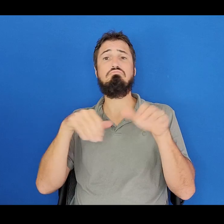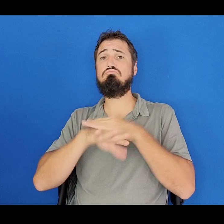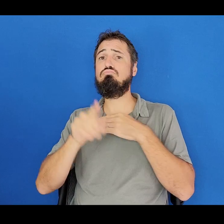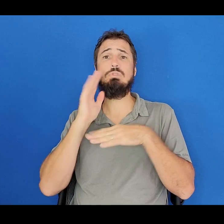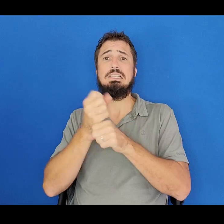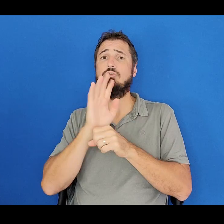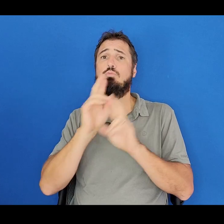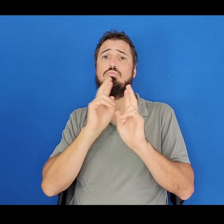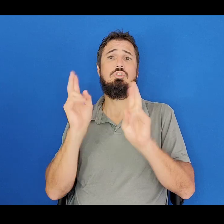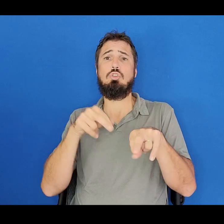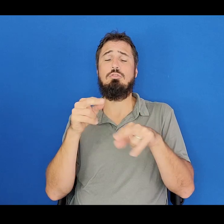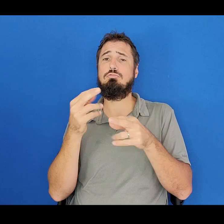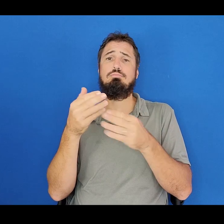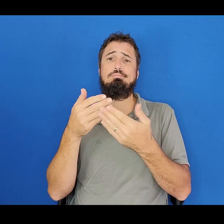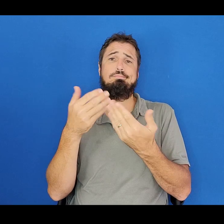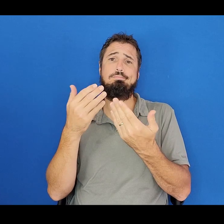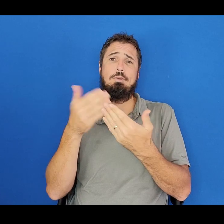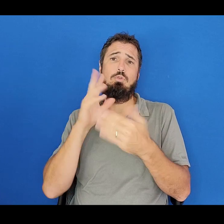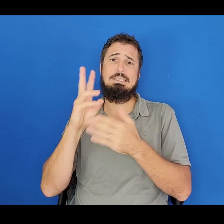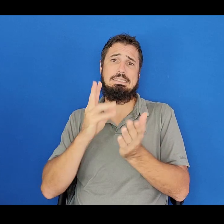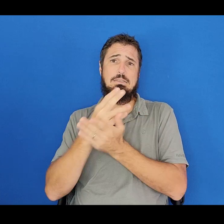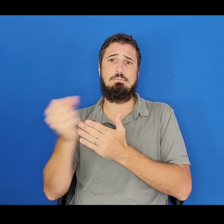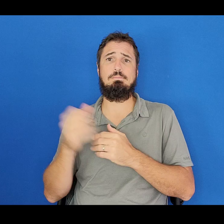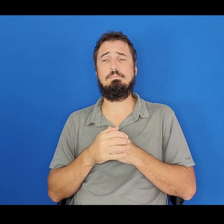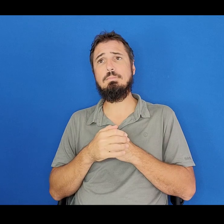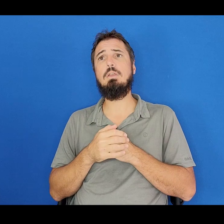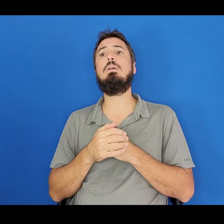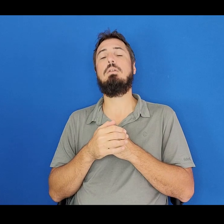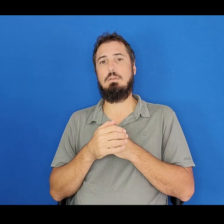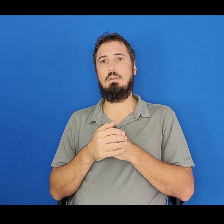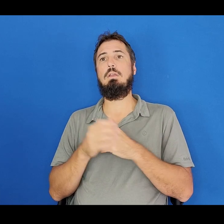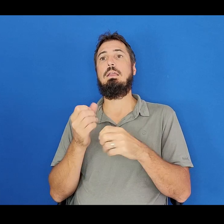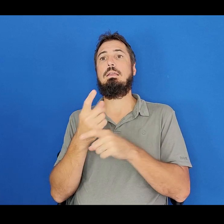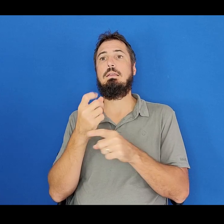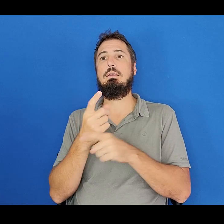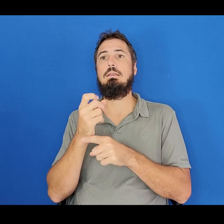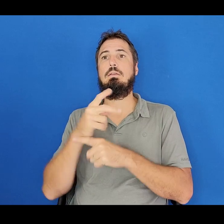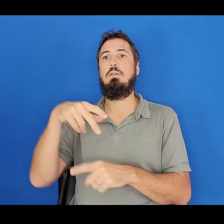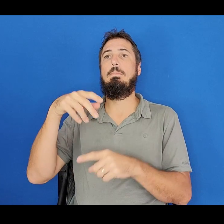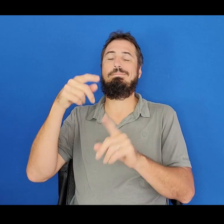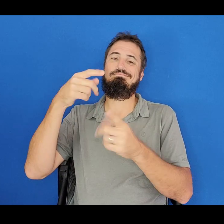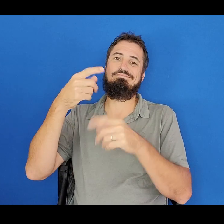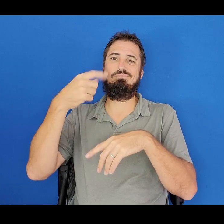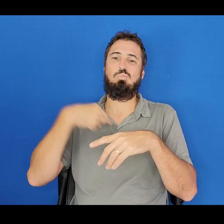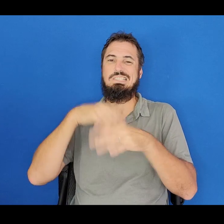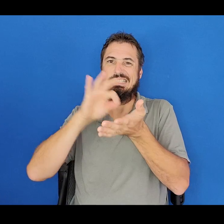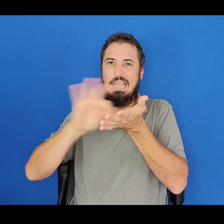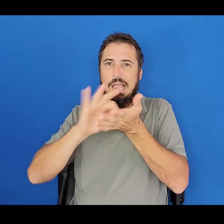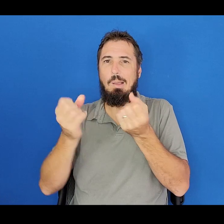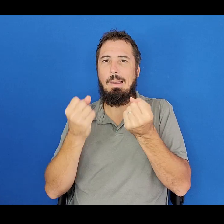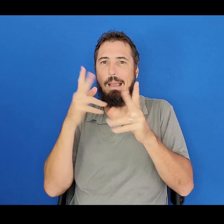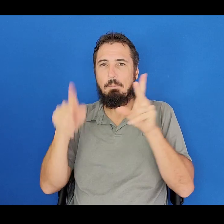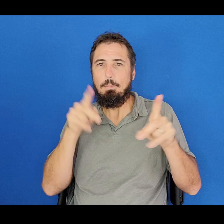results within 6 hours. The annual statewide point-in-time count, a real-time count of